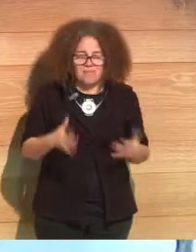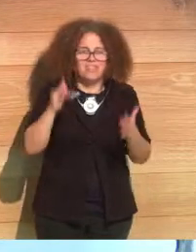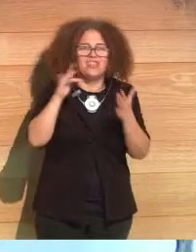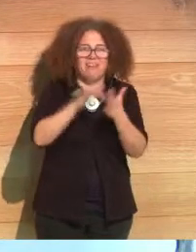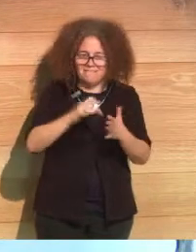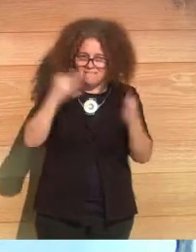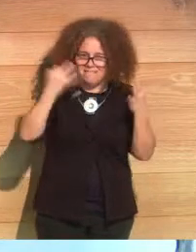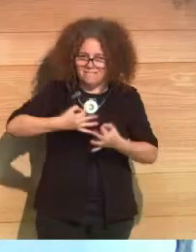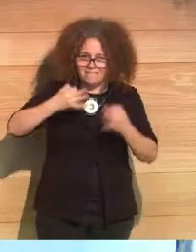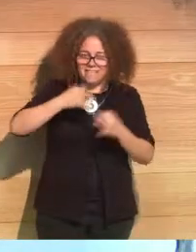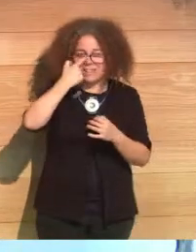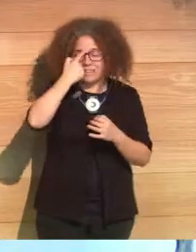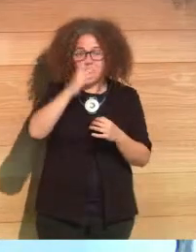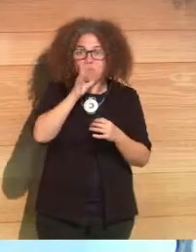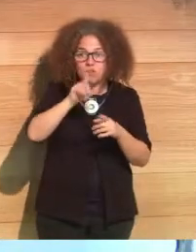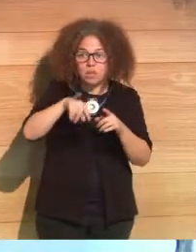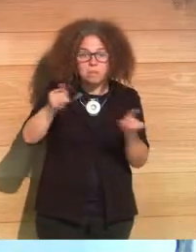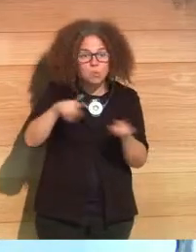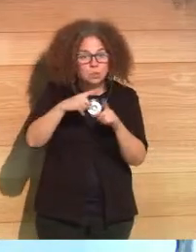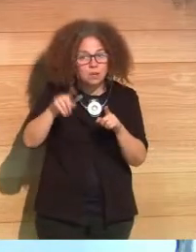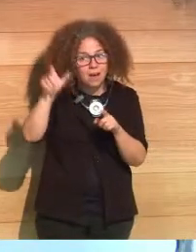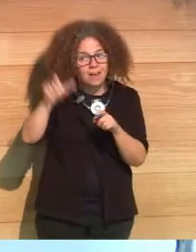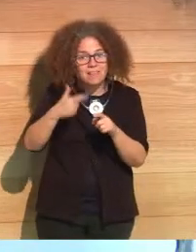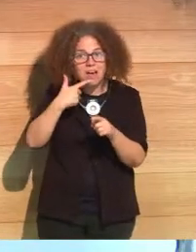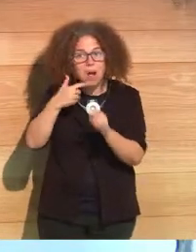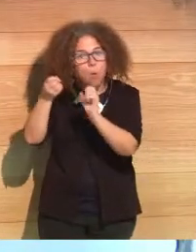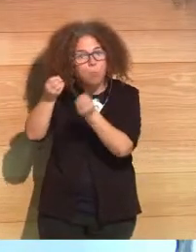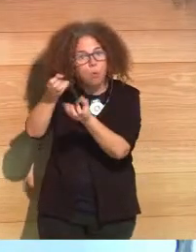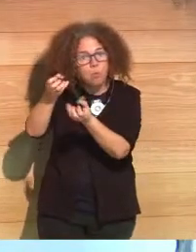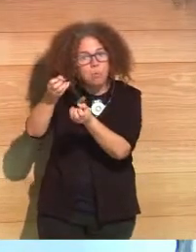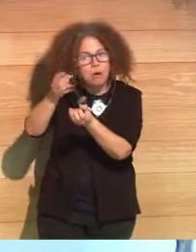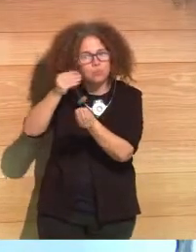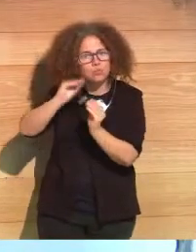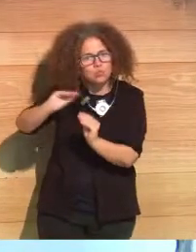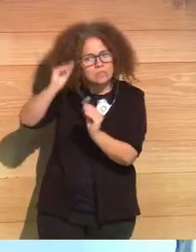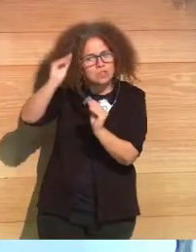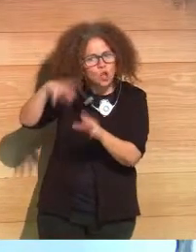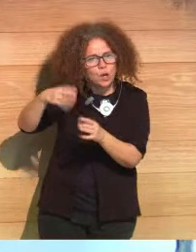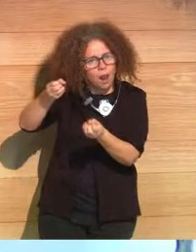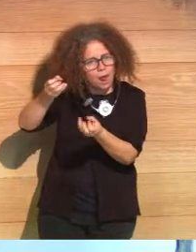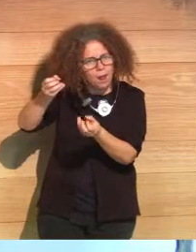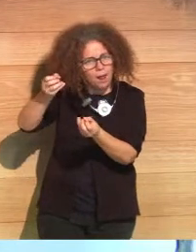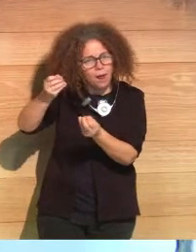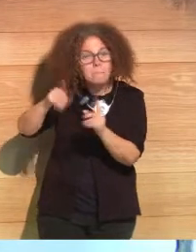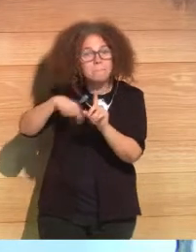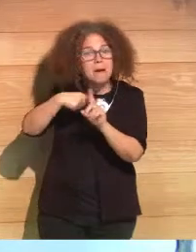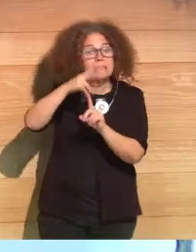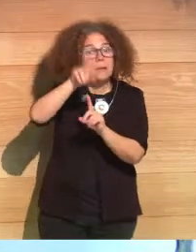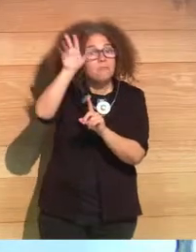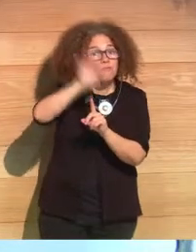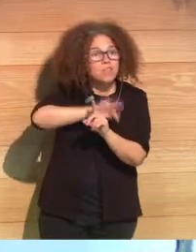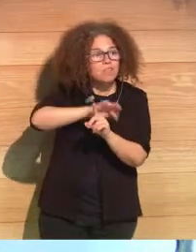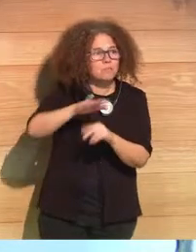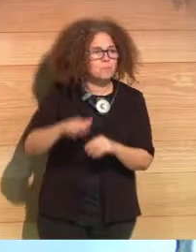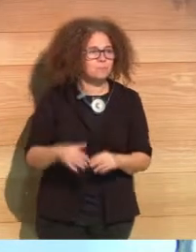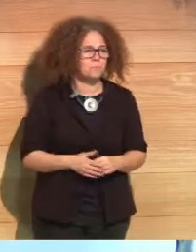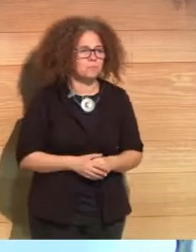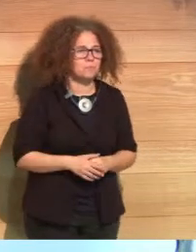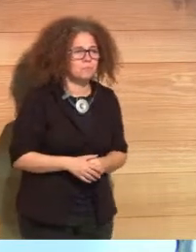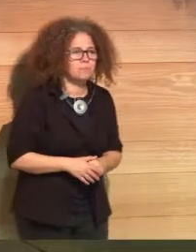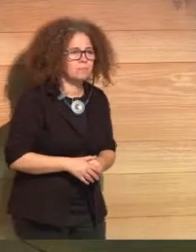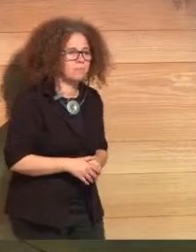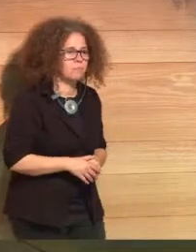also tells a story. So do you want to mention the artists you collaborated with in this exhibition?